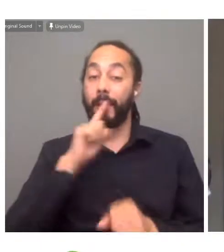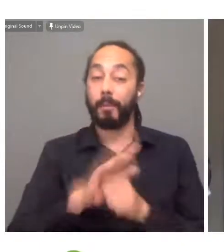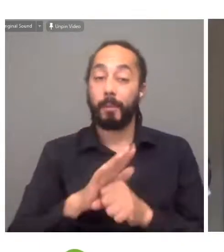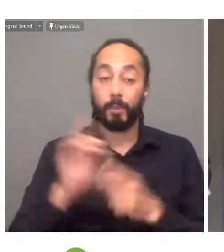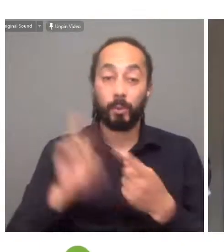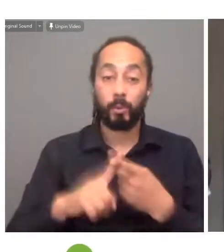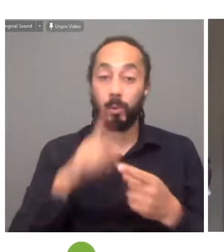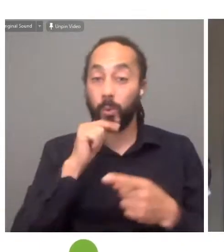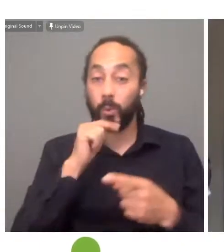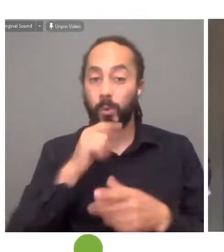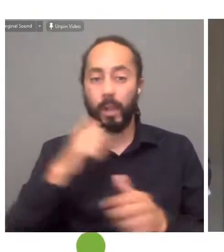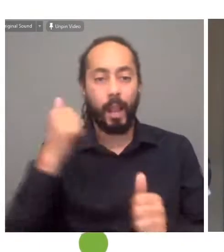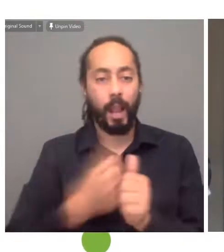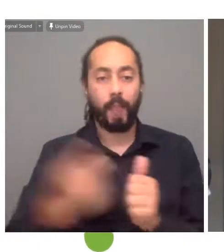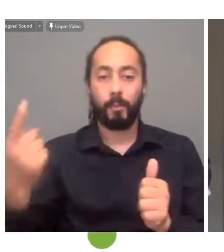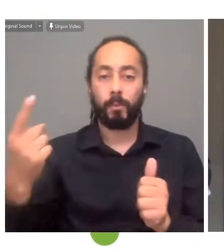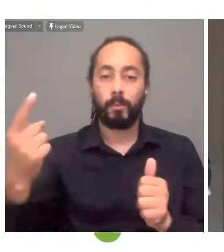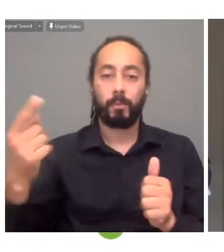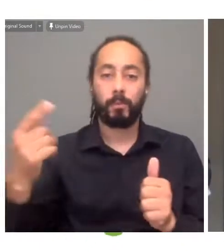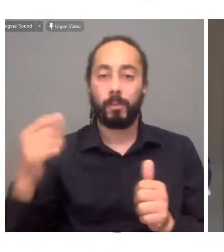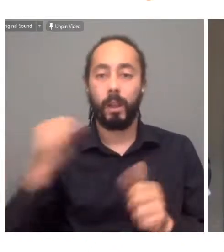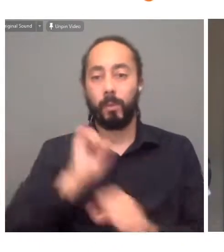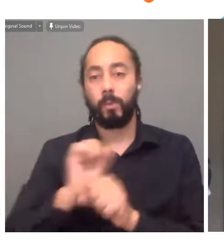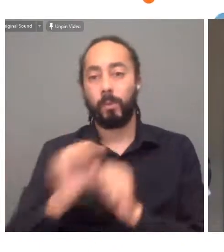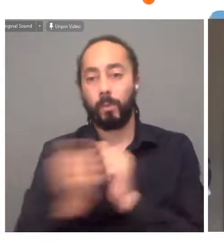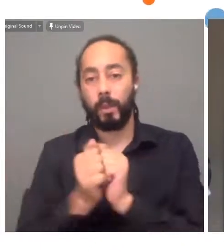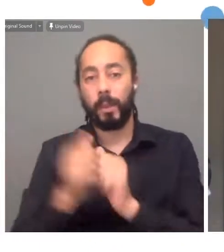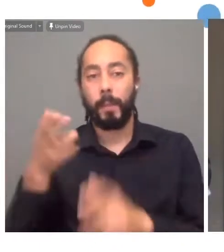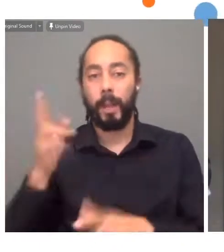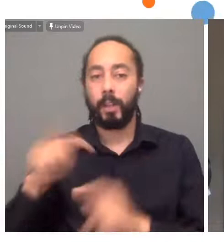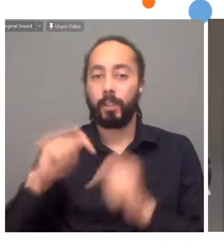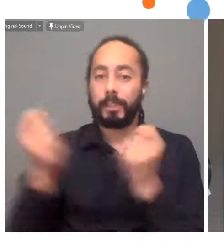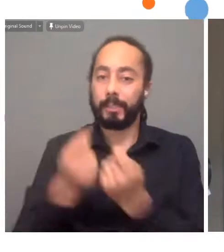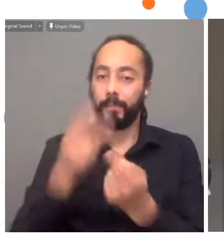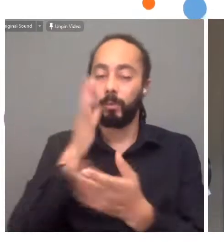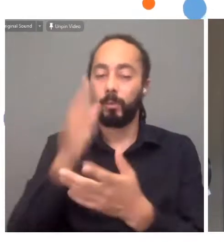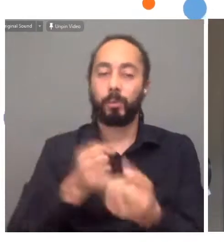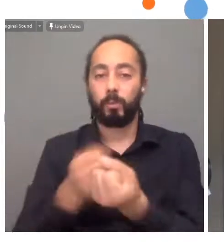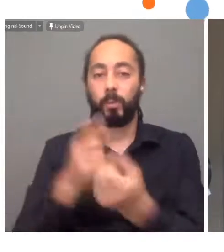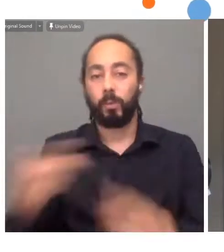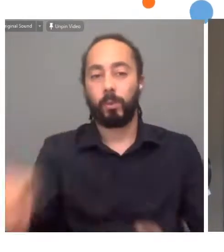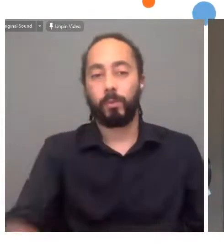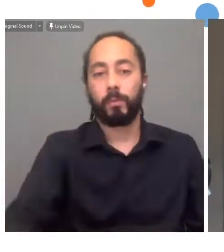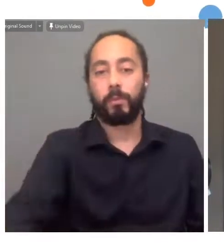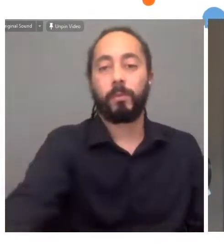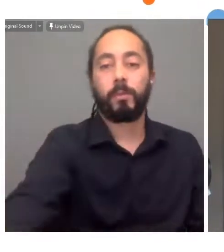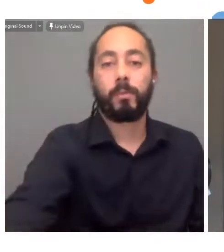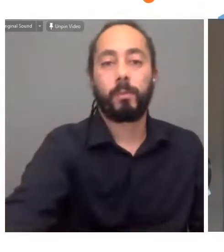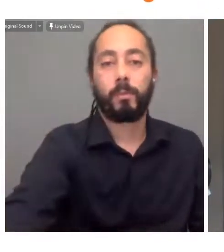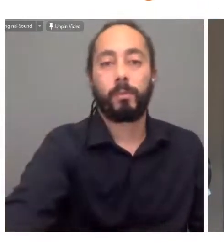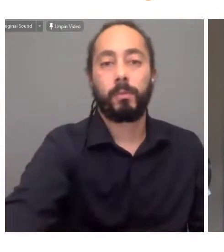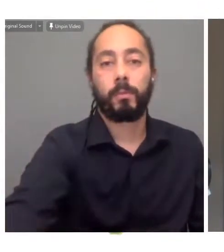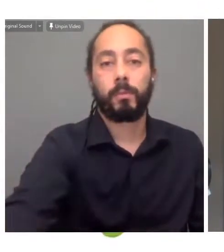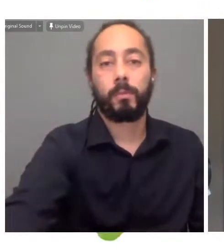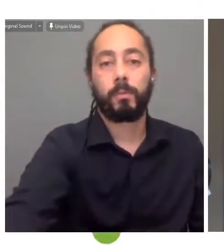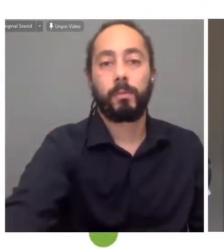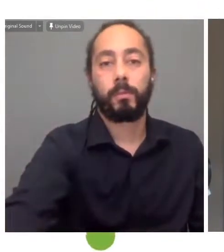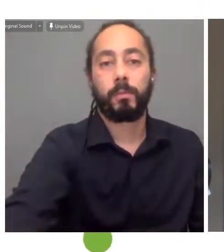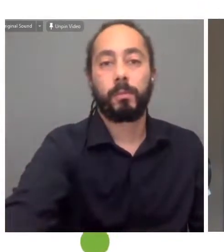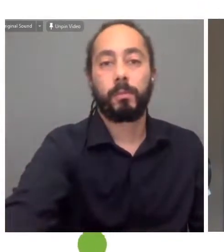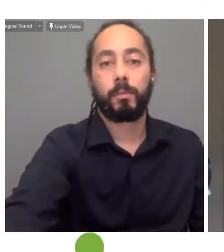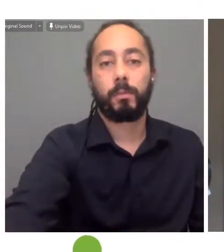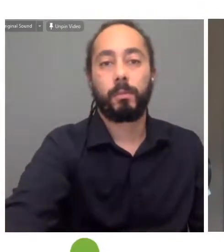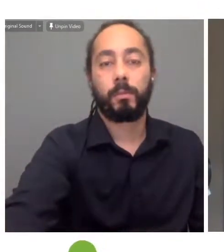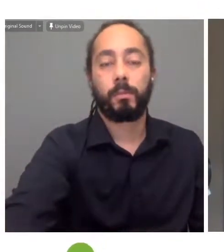Thank you. Our next question, after this one, I'll have Elisa ask our second French question. And this question is from Scott